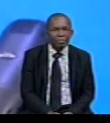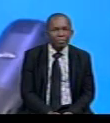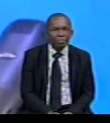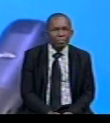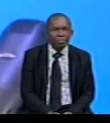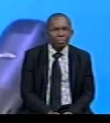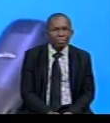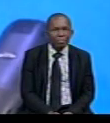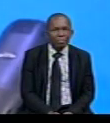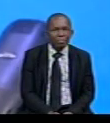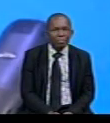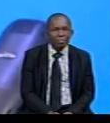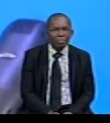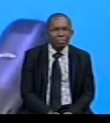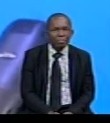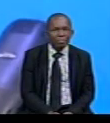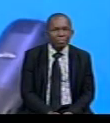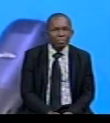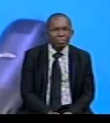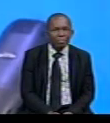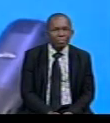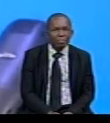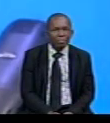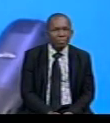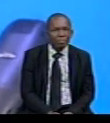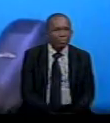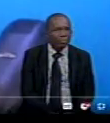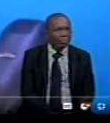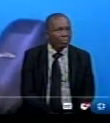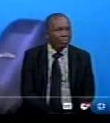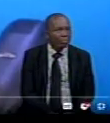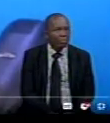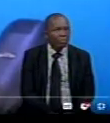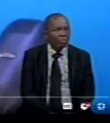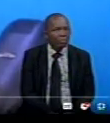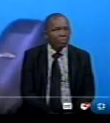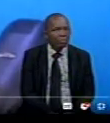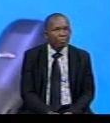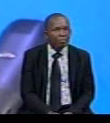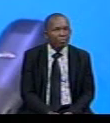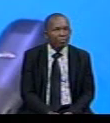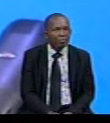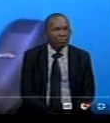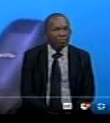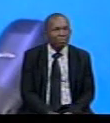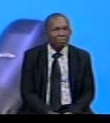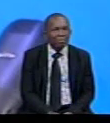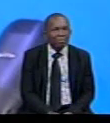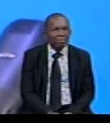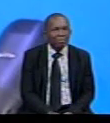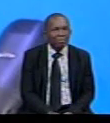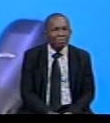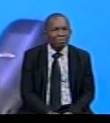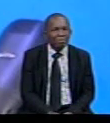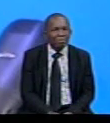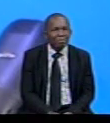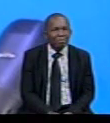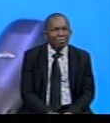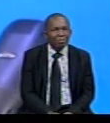Confined in his word, his promise so sure, in Christ the I, yea, and